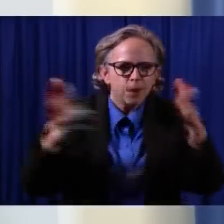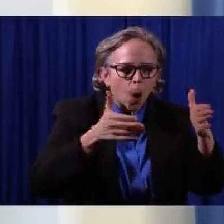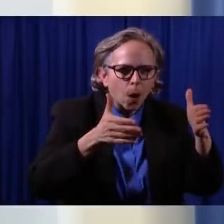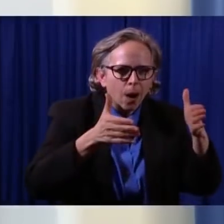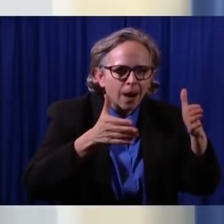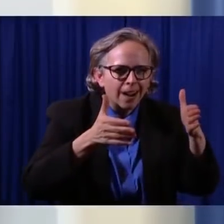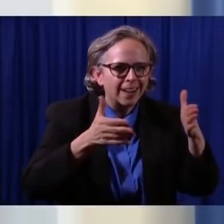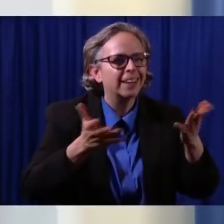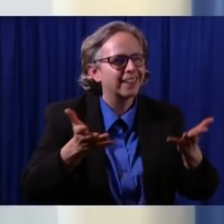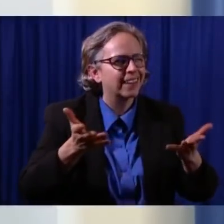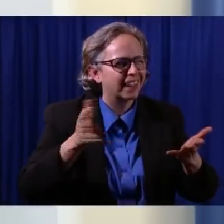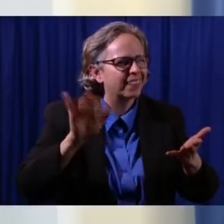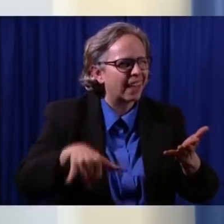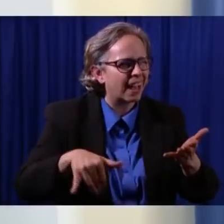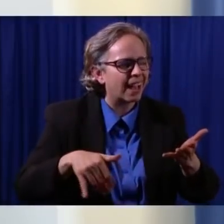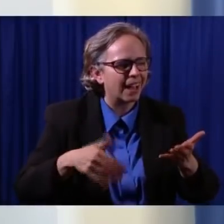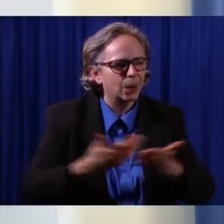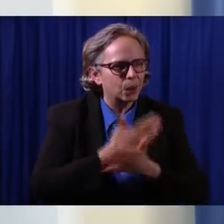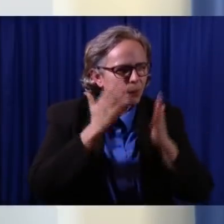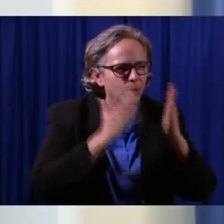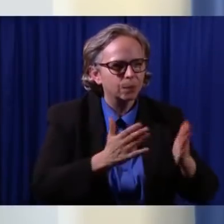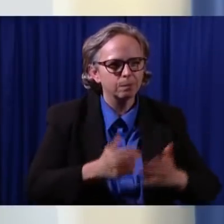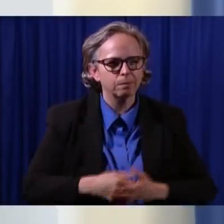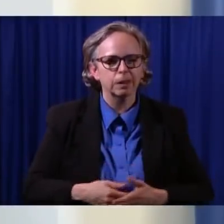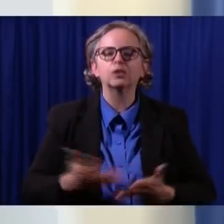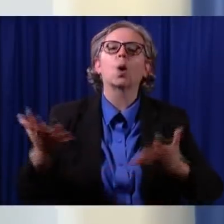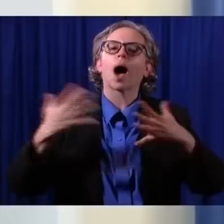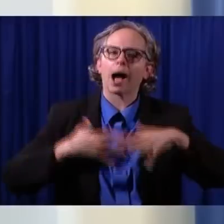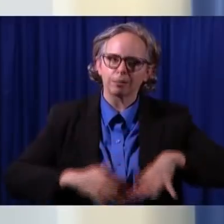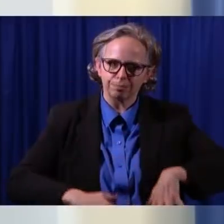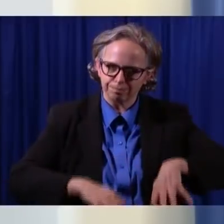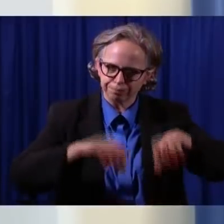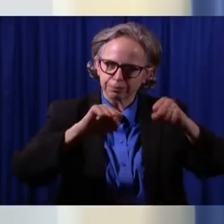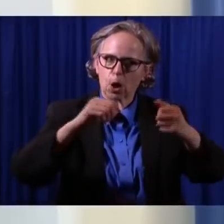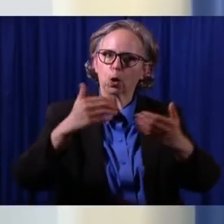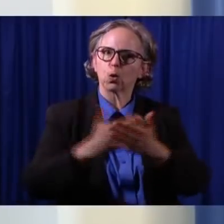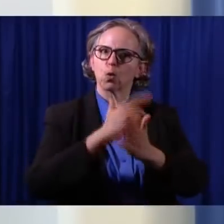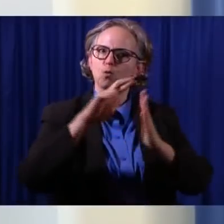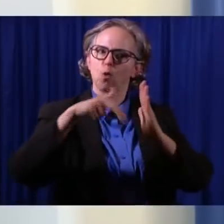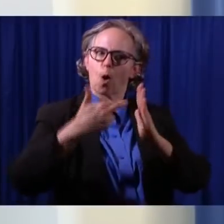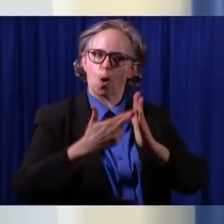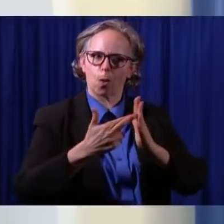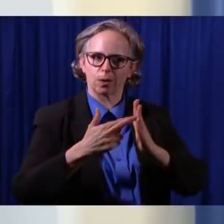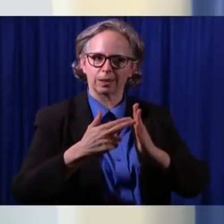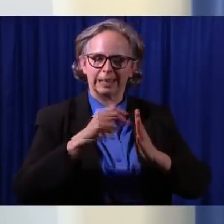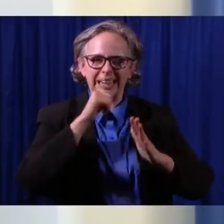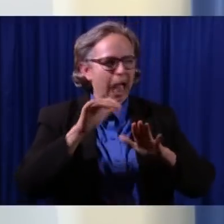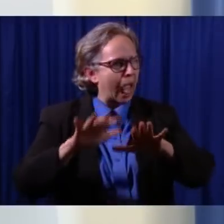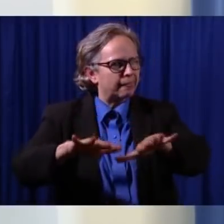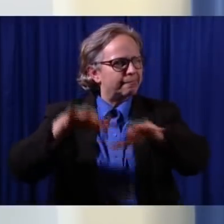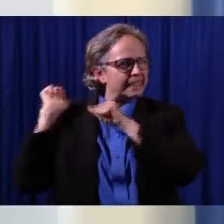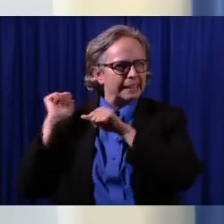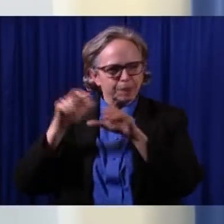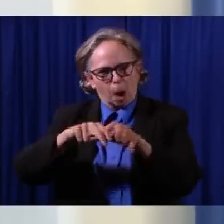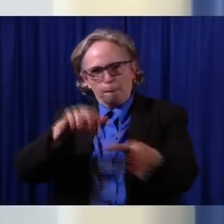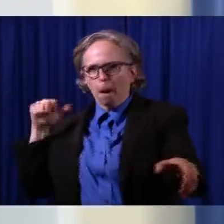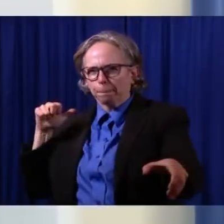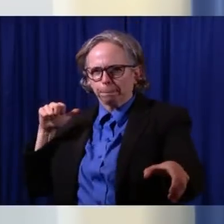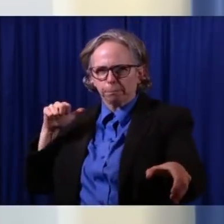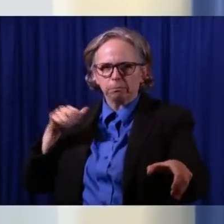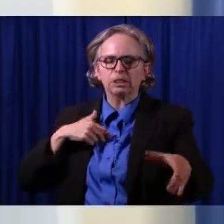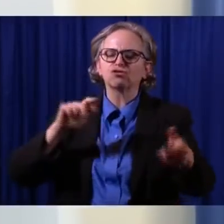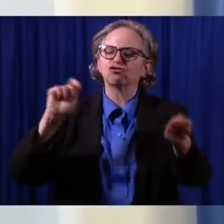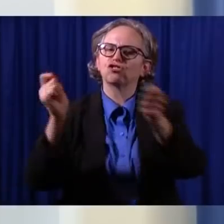role, but I'm doing a new role. So I wouldn't see it as leaving either, but just sort of shaping how I can best be of